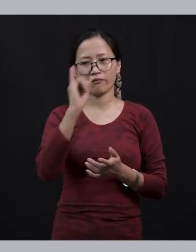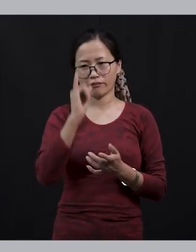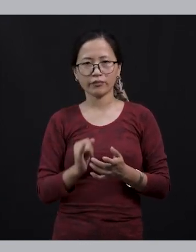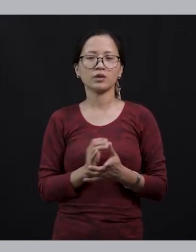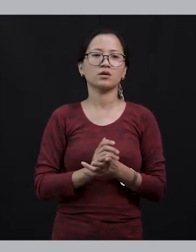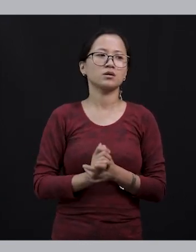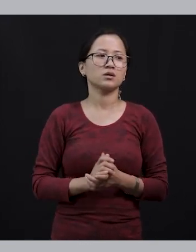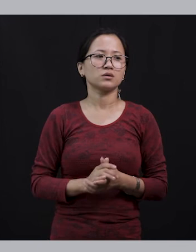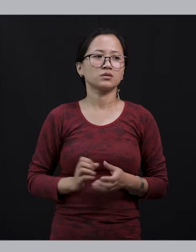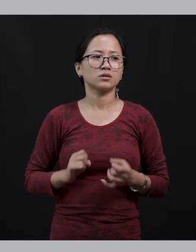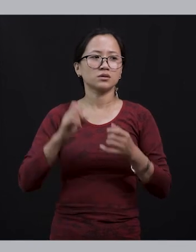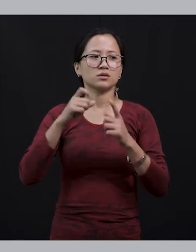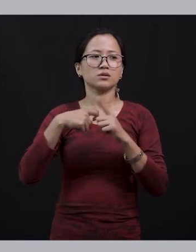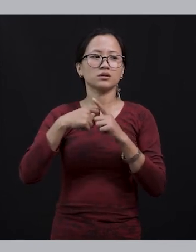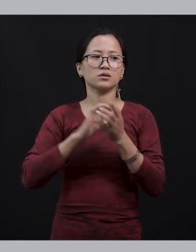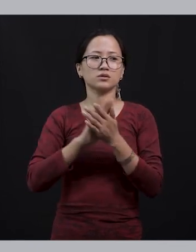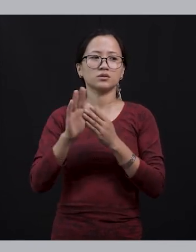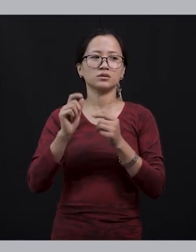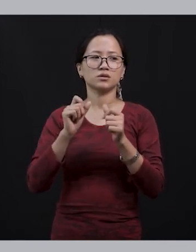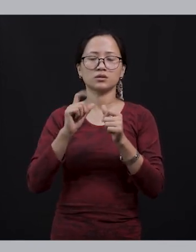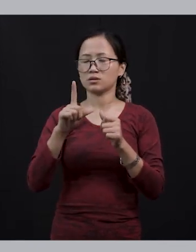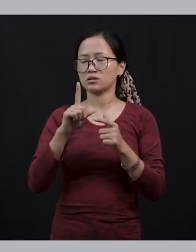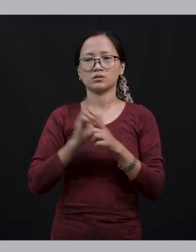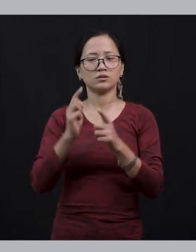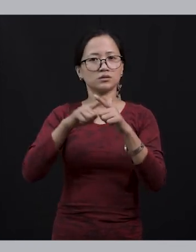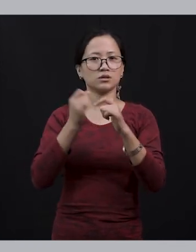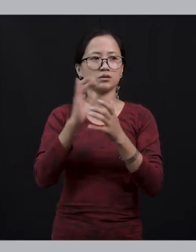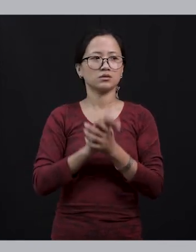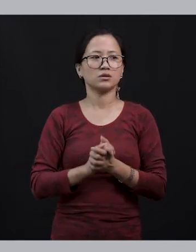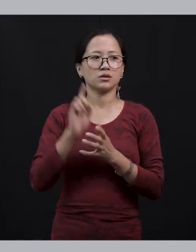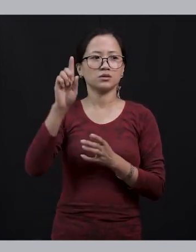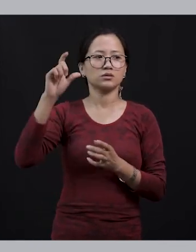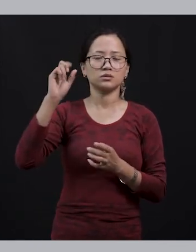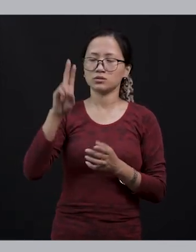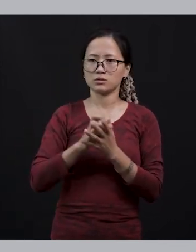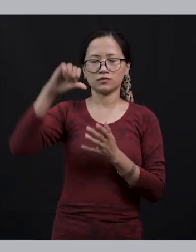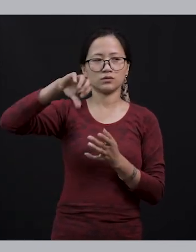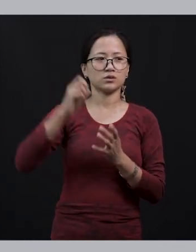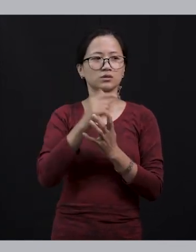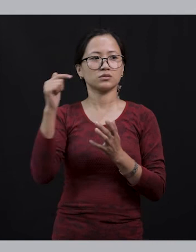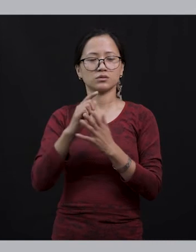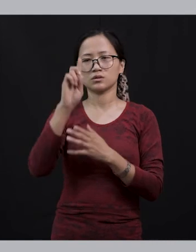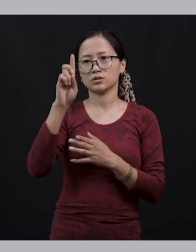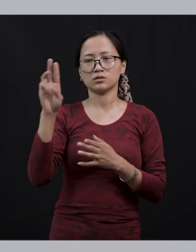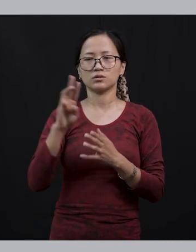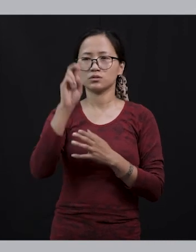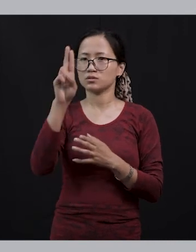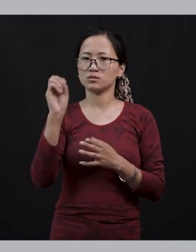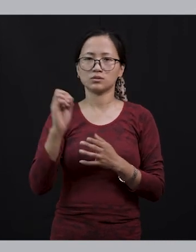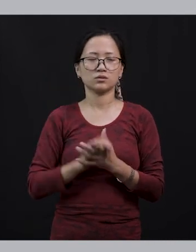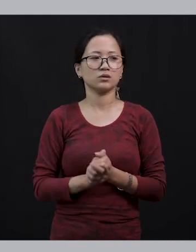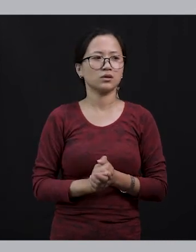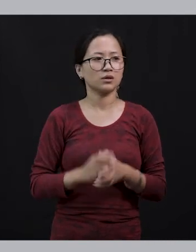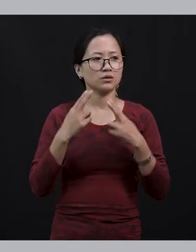was between 1290 to 1320, and the first one was Jalaluddin Khilji. Now Jalaluddin Khilji, when he came,